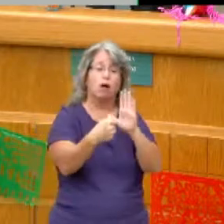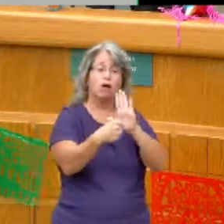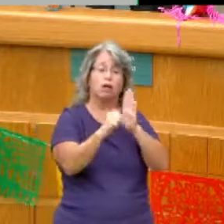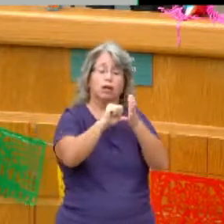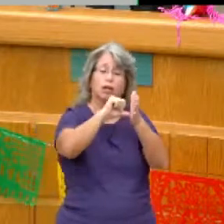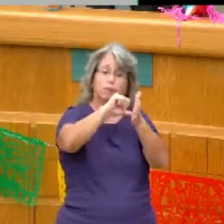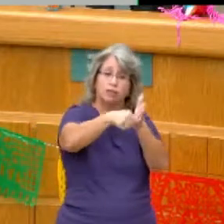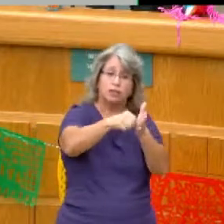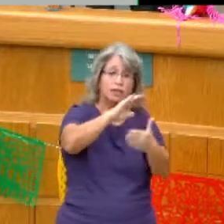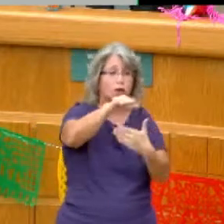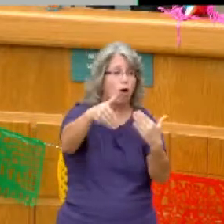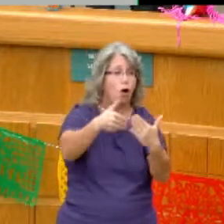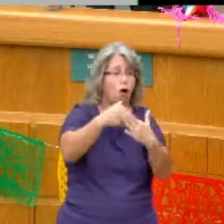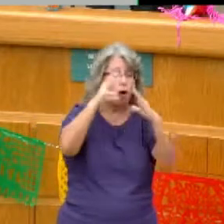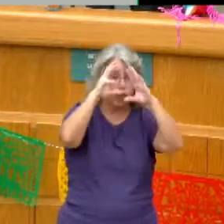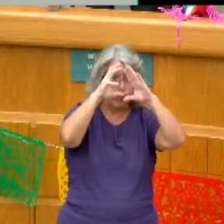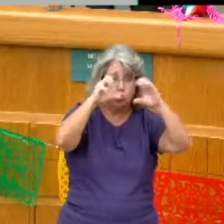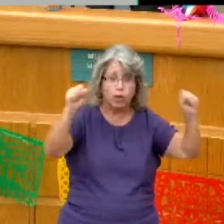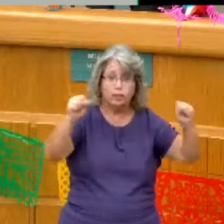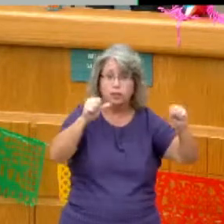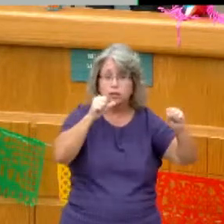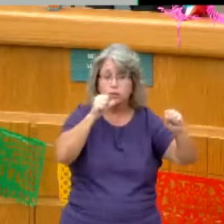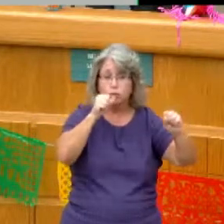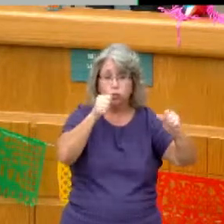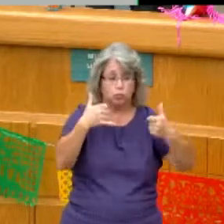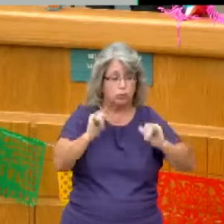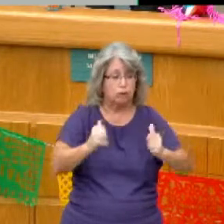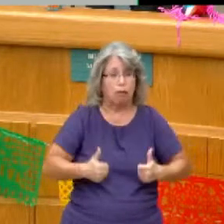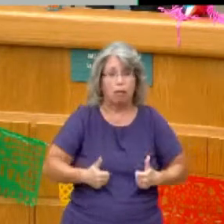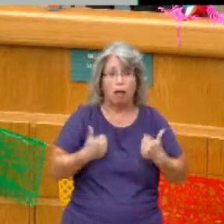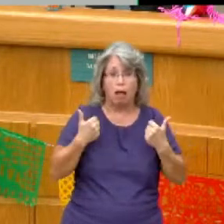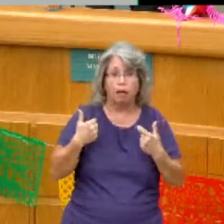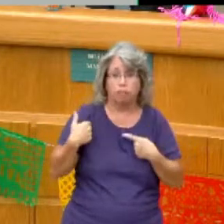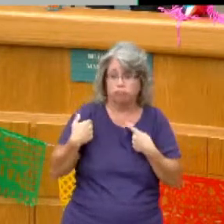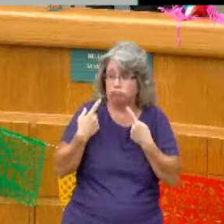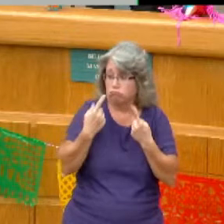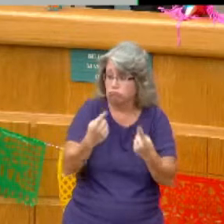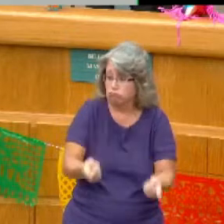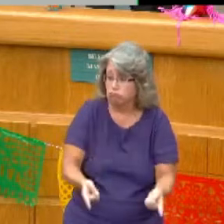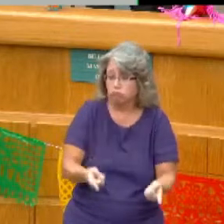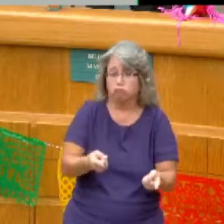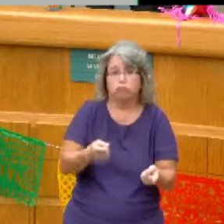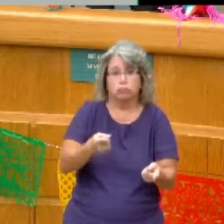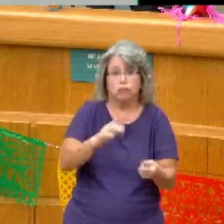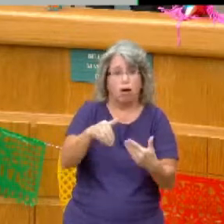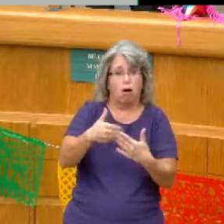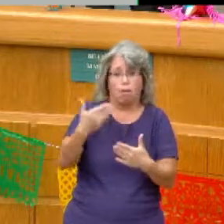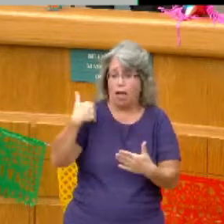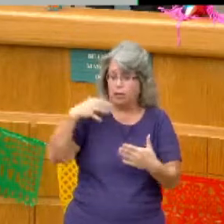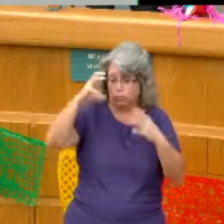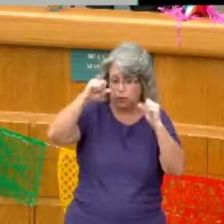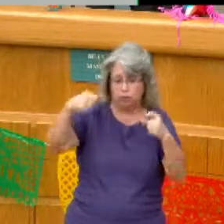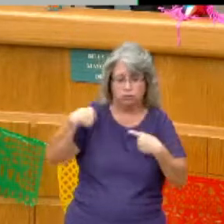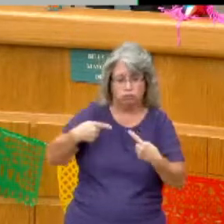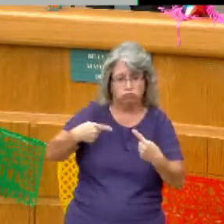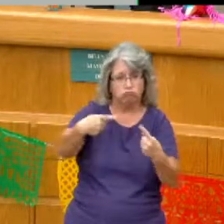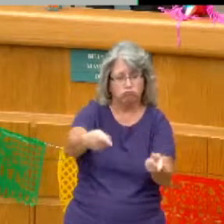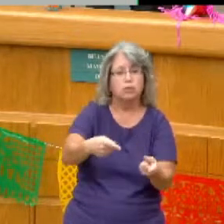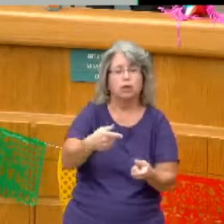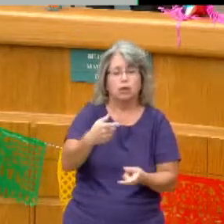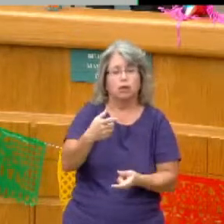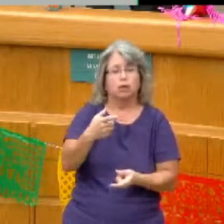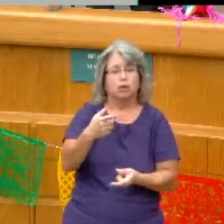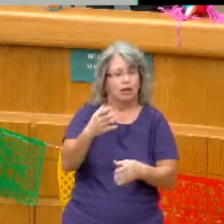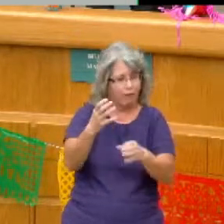presidents of the United States of America have gotten the vaccine. But anyway, these monoclonal antibodies, they're free.